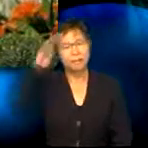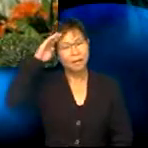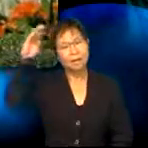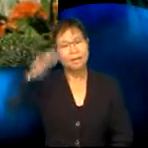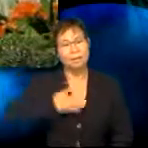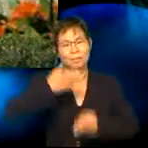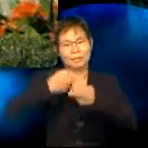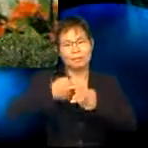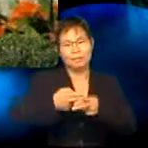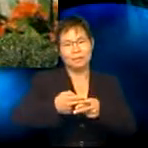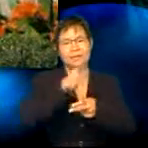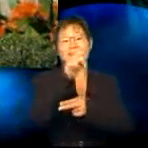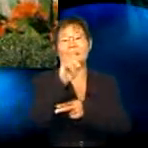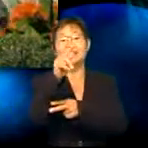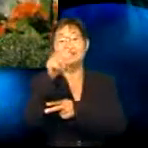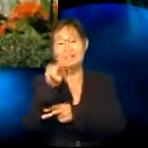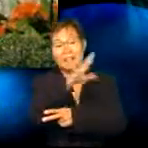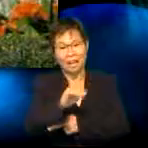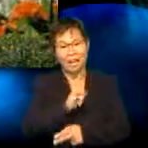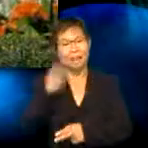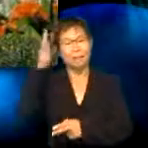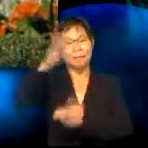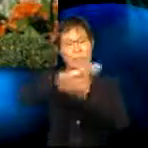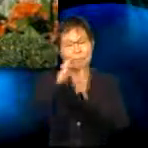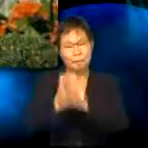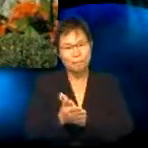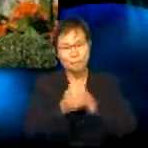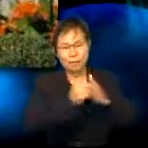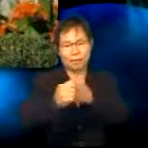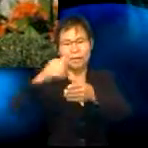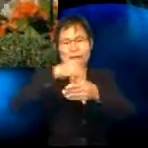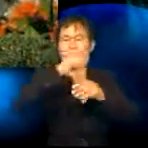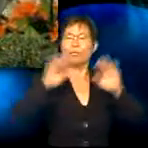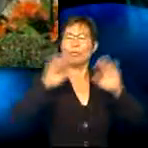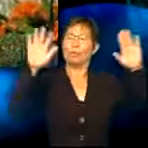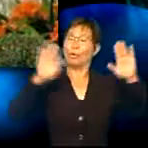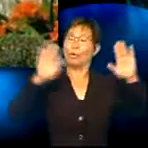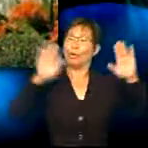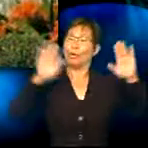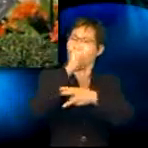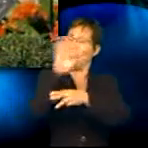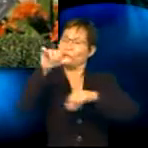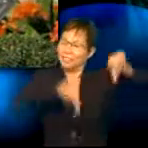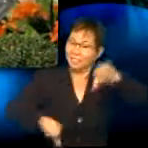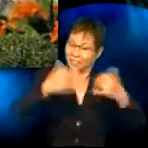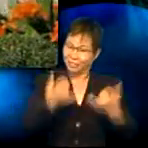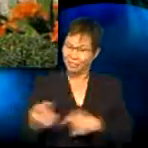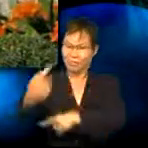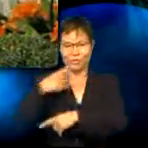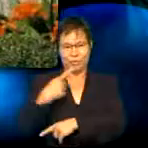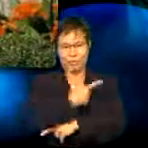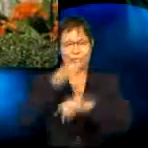Hello, my name is Titan, and I will be your guide in the wonderful world of science. Today, we